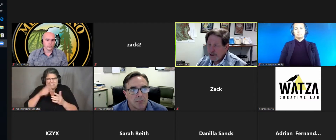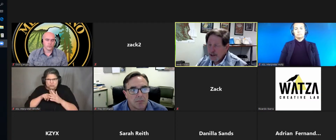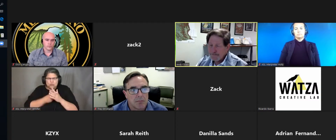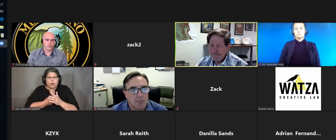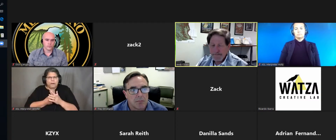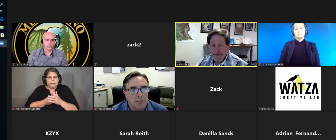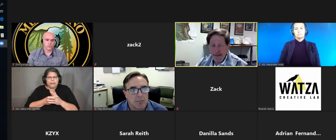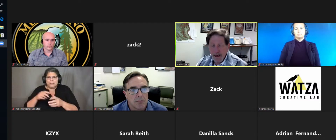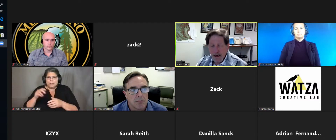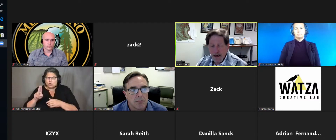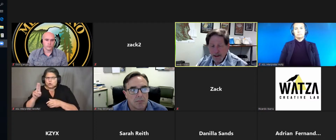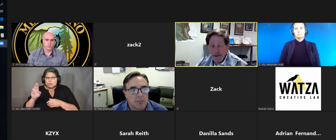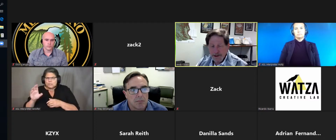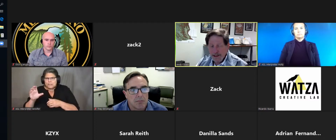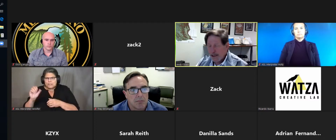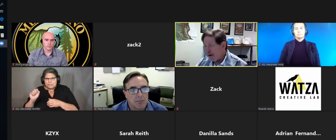UC